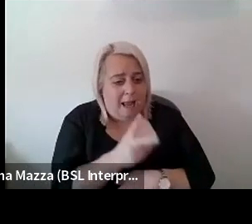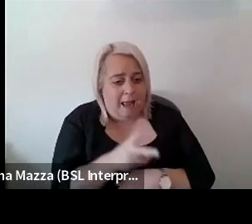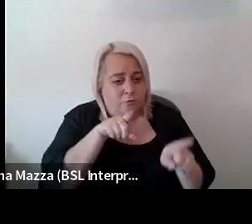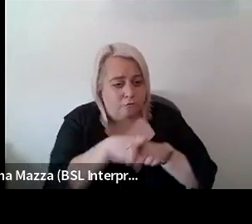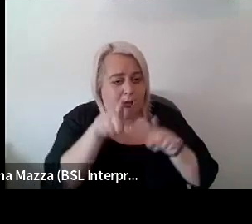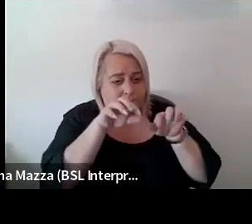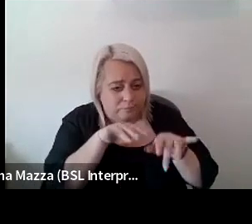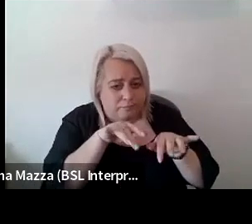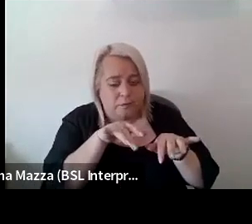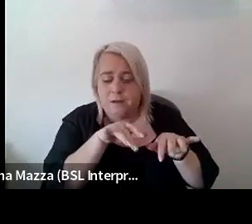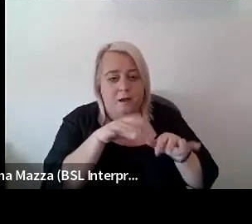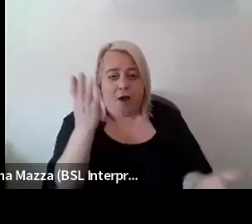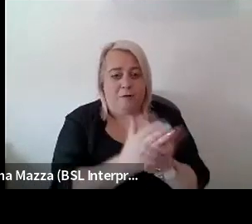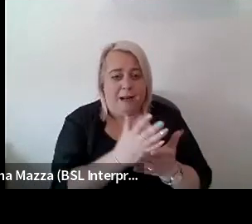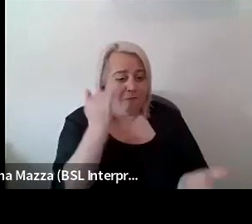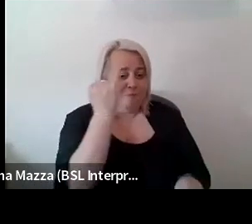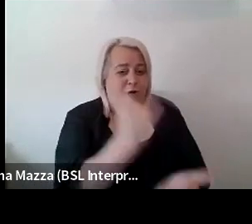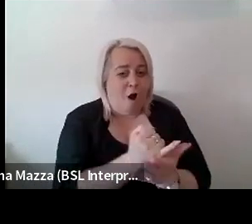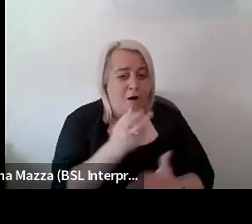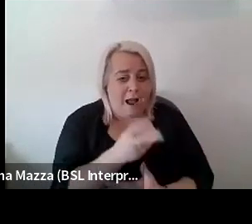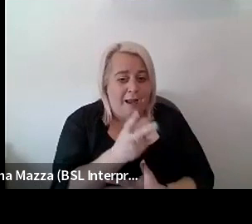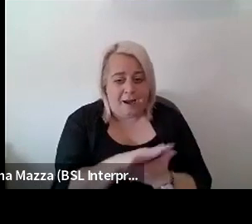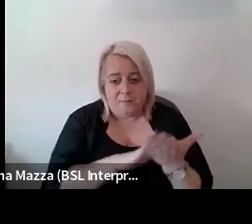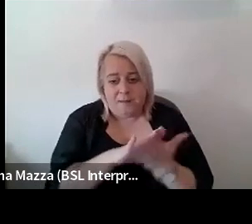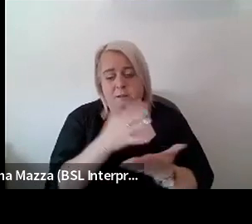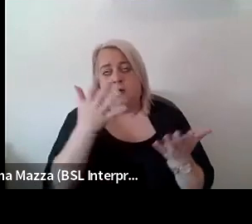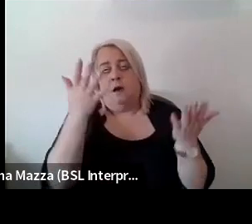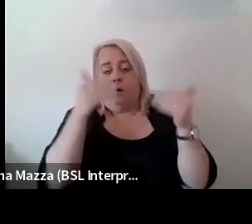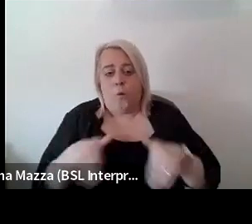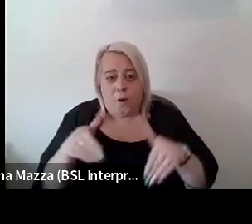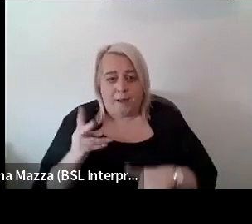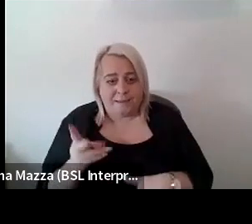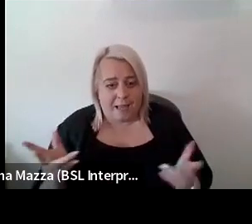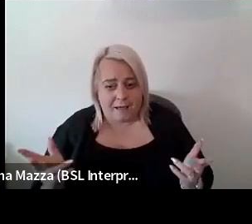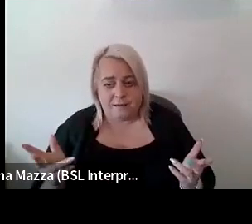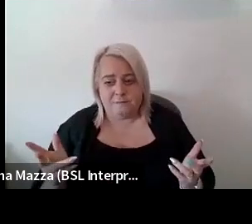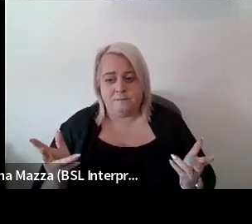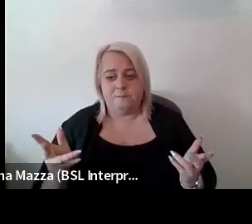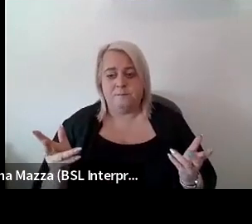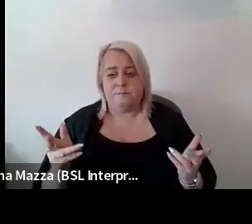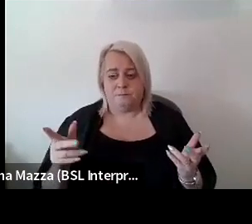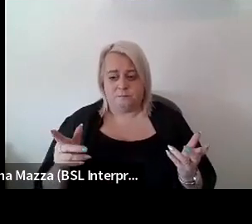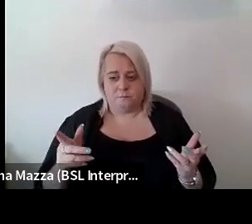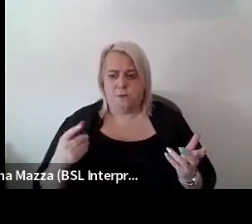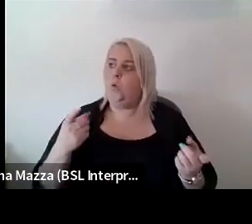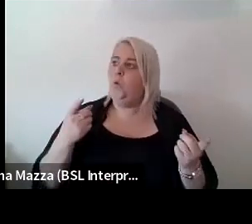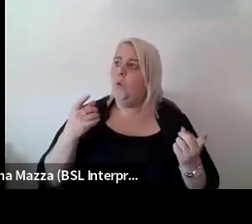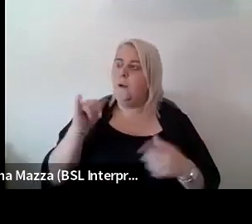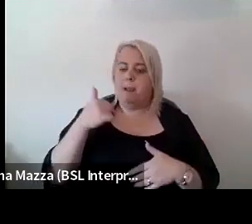password masking is still there, you know, and it's like, oh, did I remember to write it